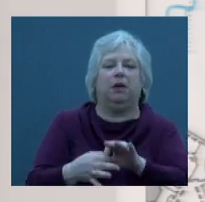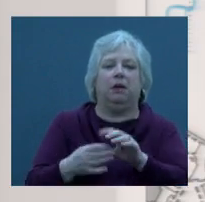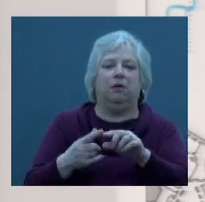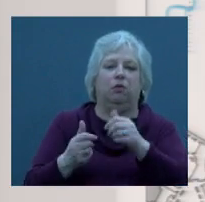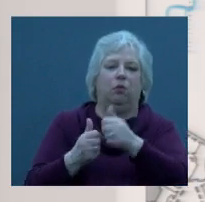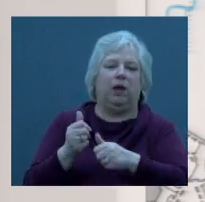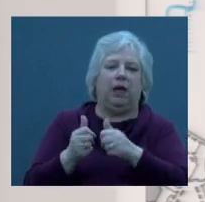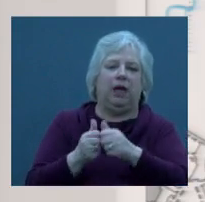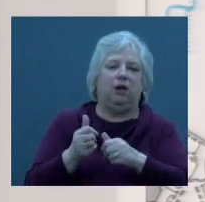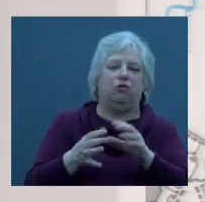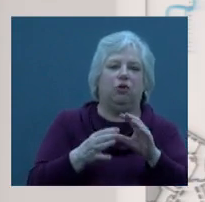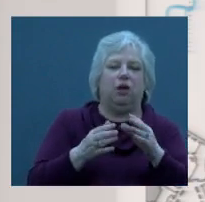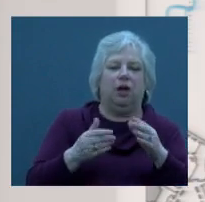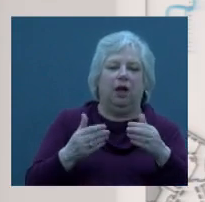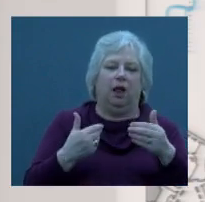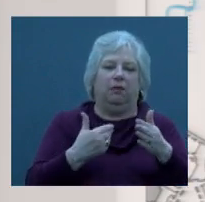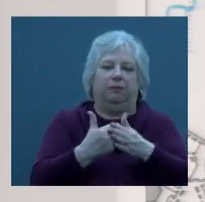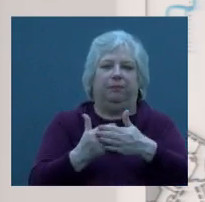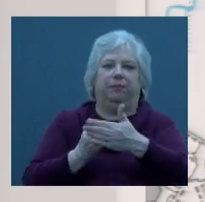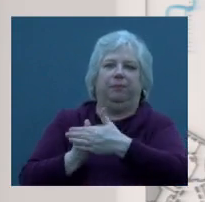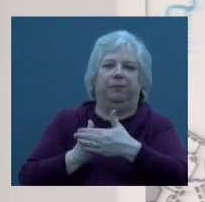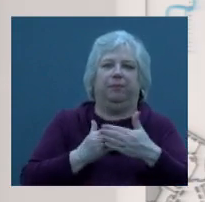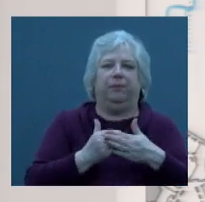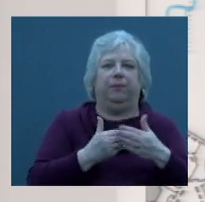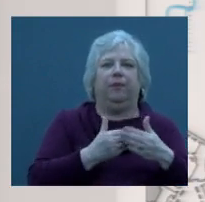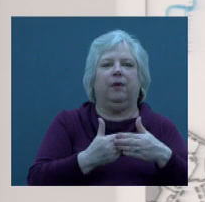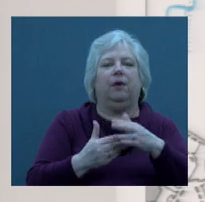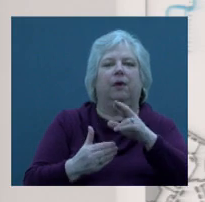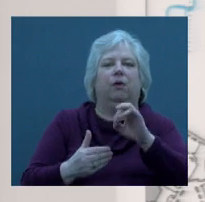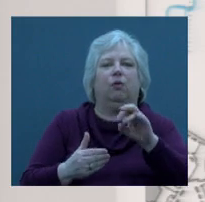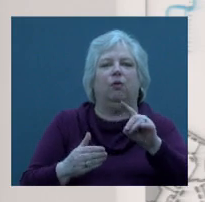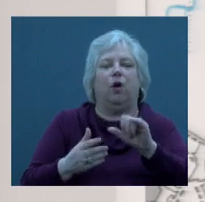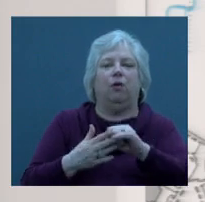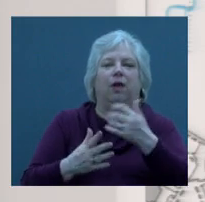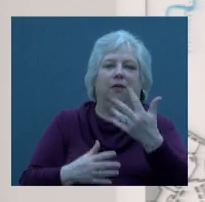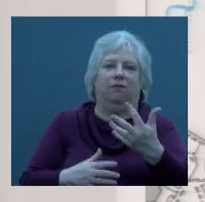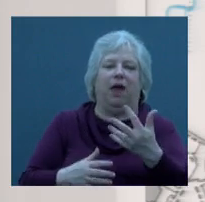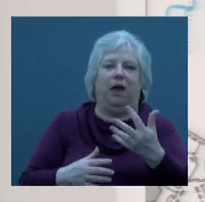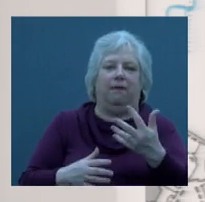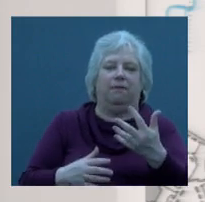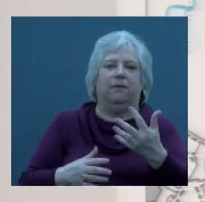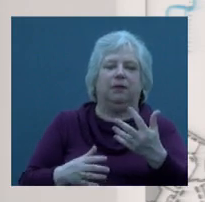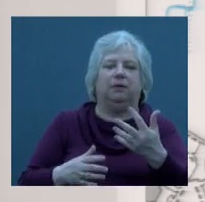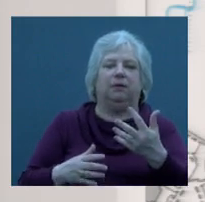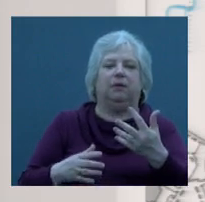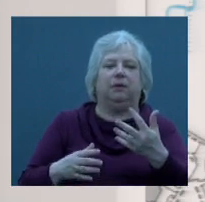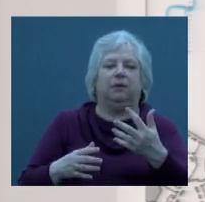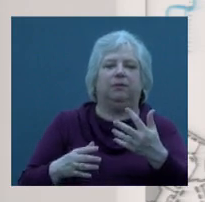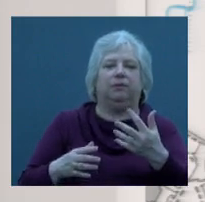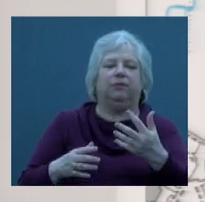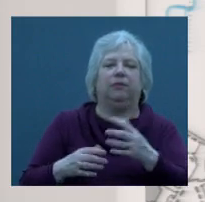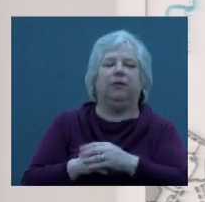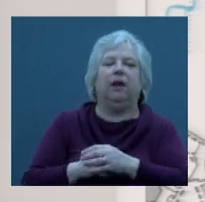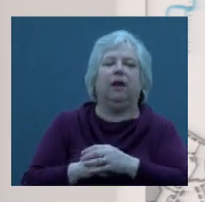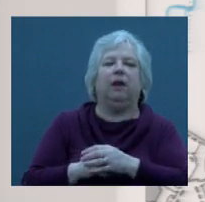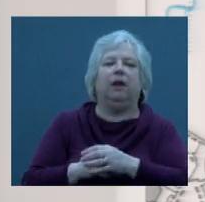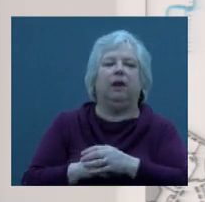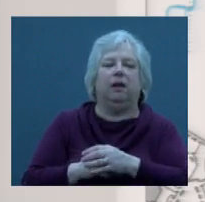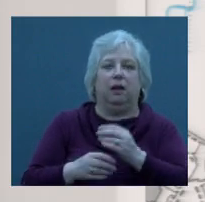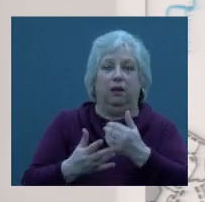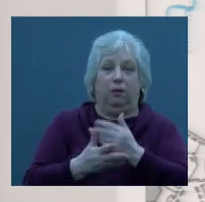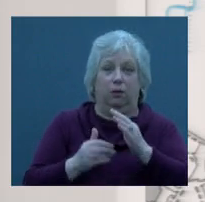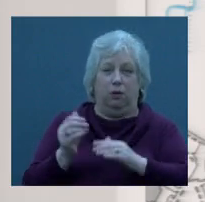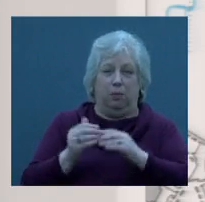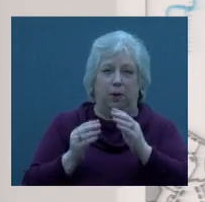each of the abutting roadways via 5 driveways. That's 5 total, not 5 on each road. The new building to